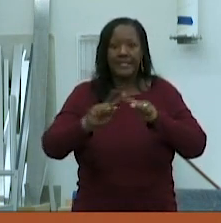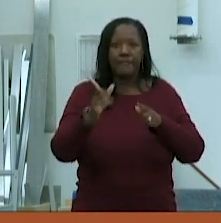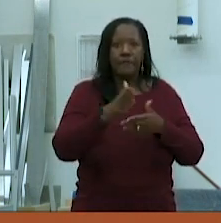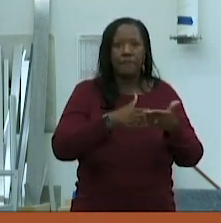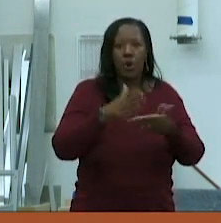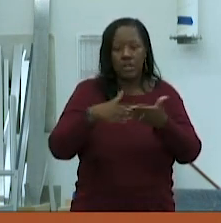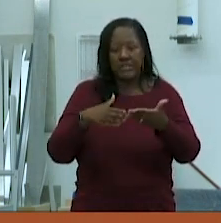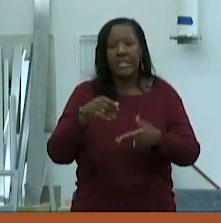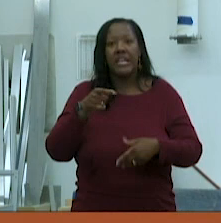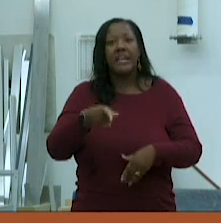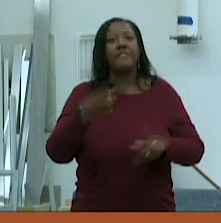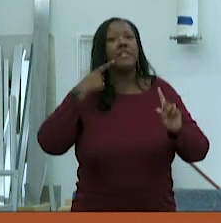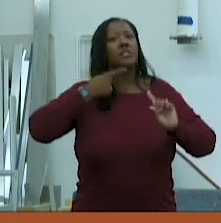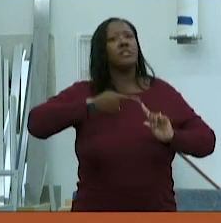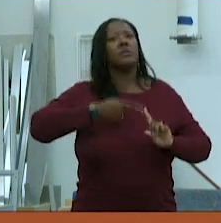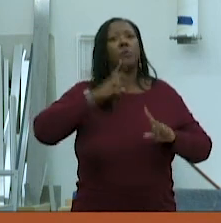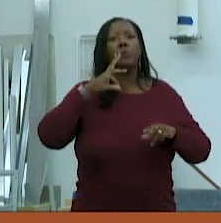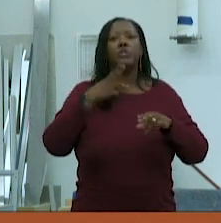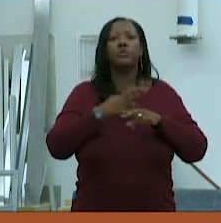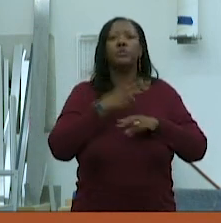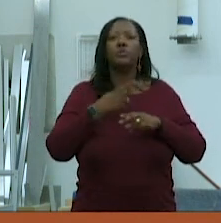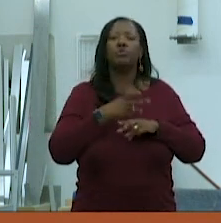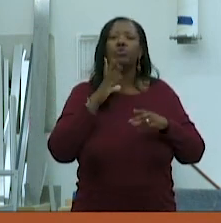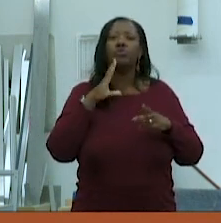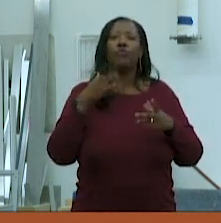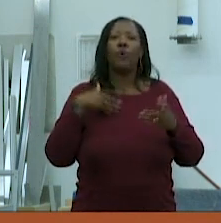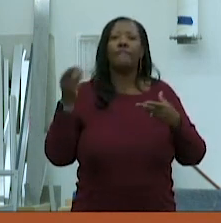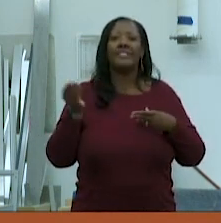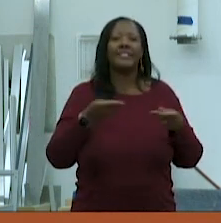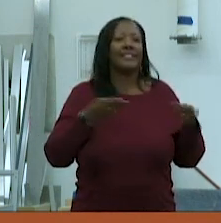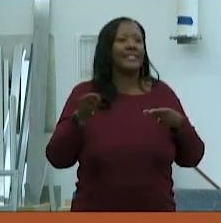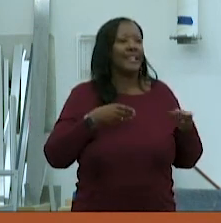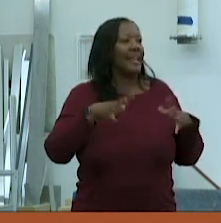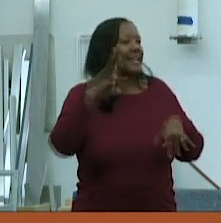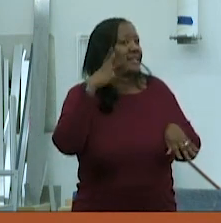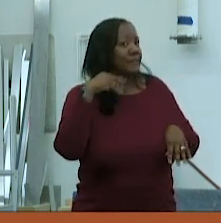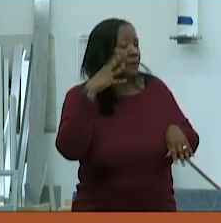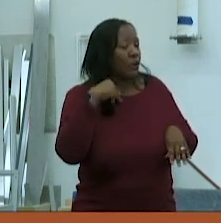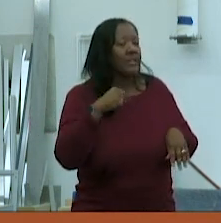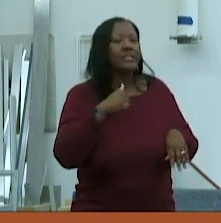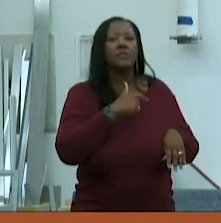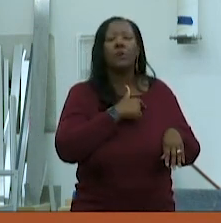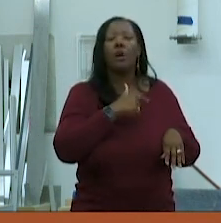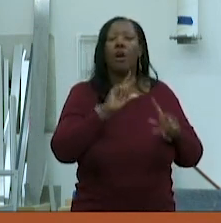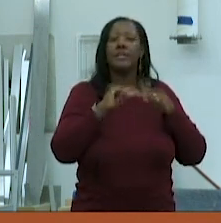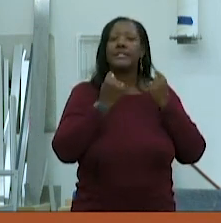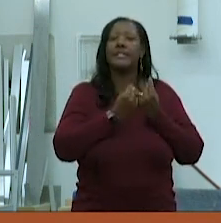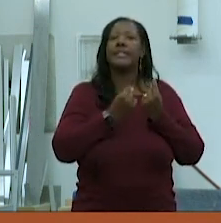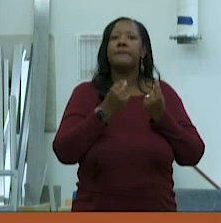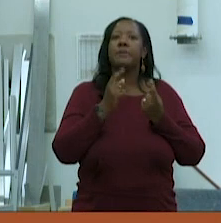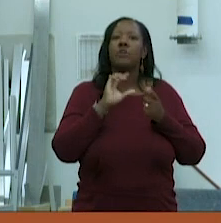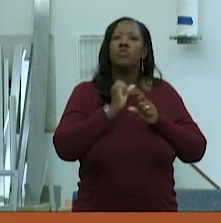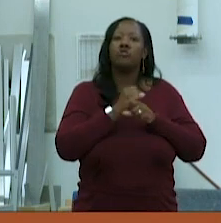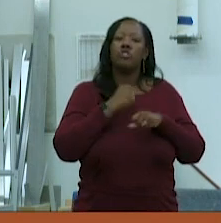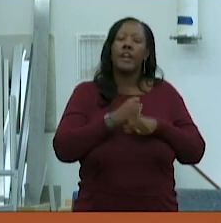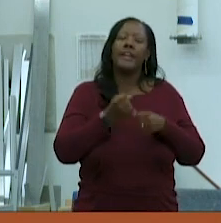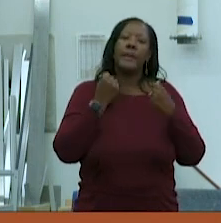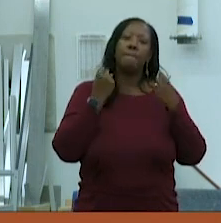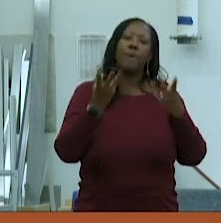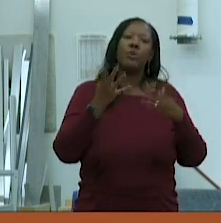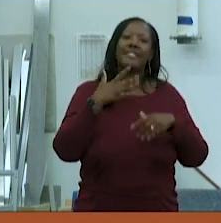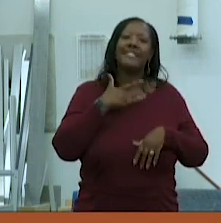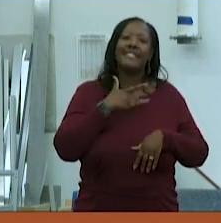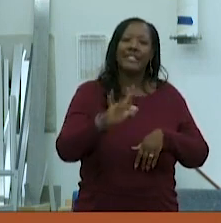was intended for use in facilitated experiences. Our team created a multi-sensory experience with brightly colored and